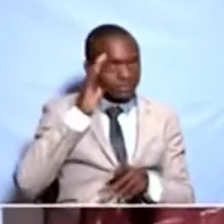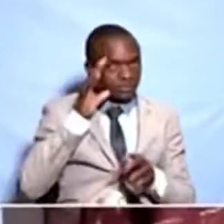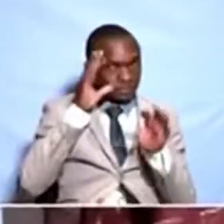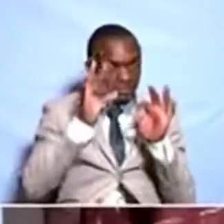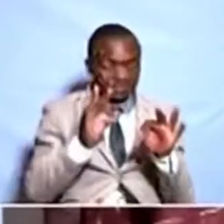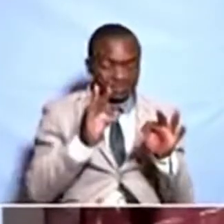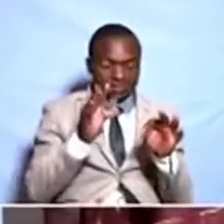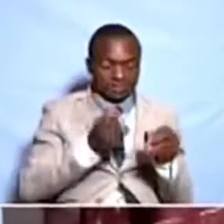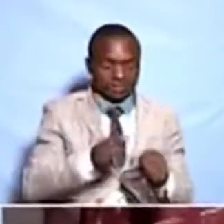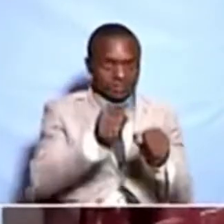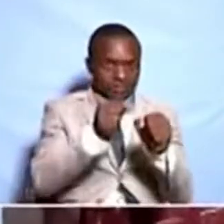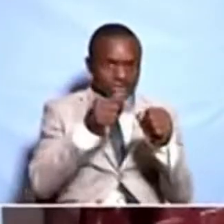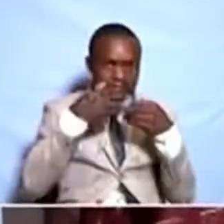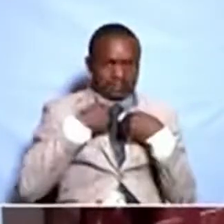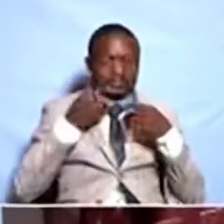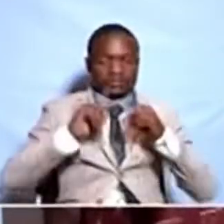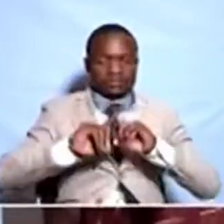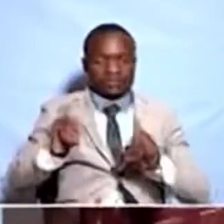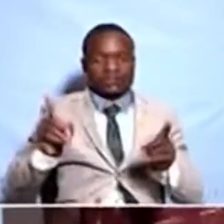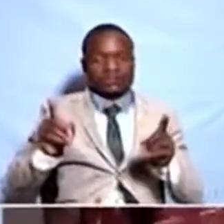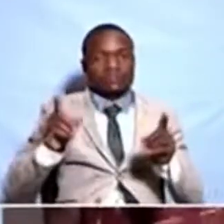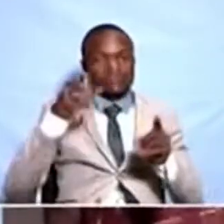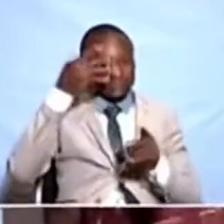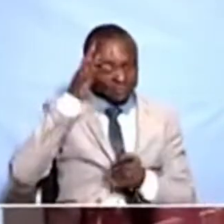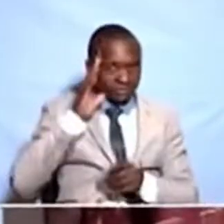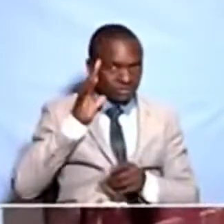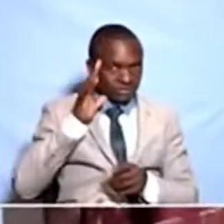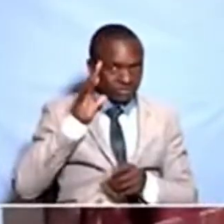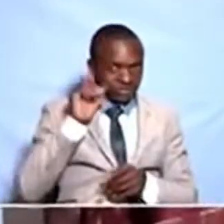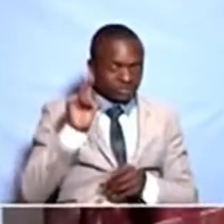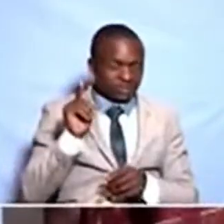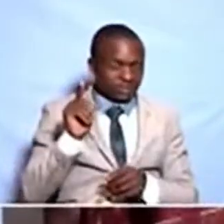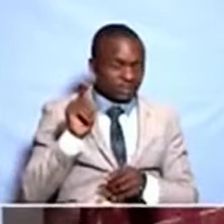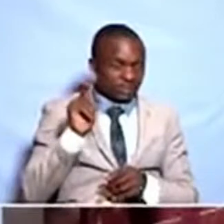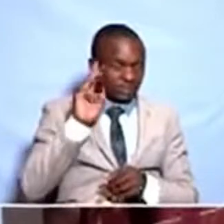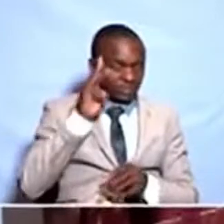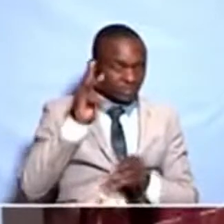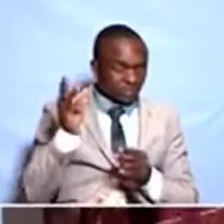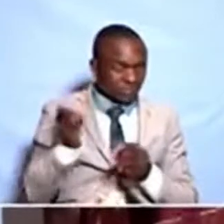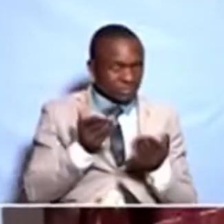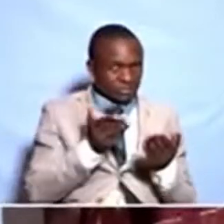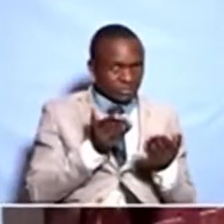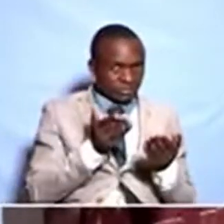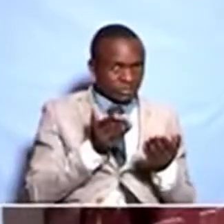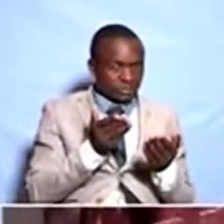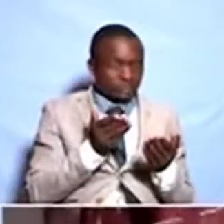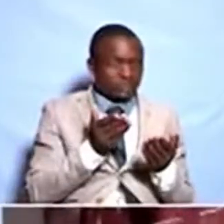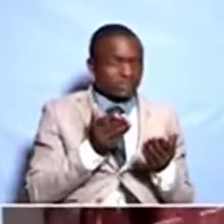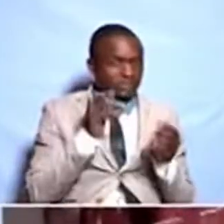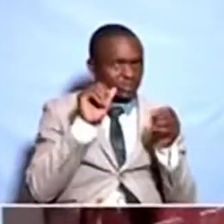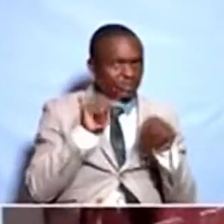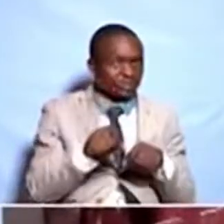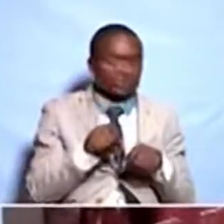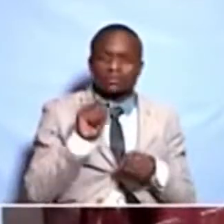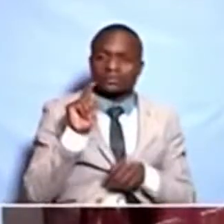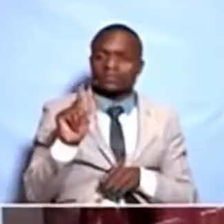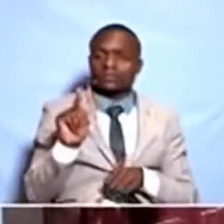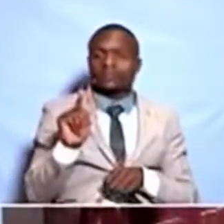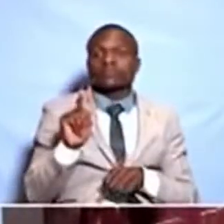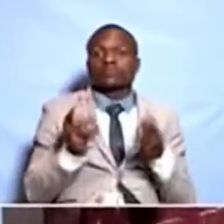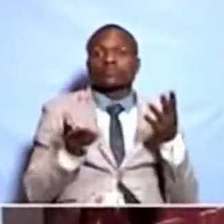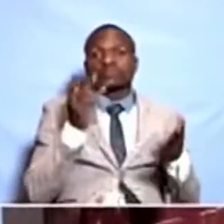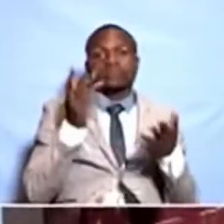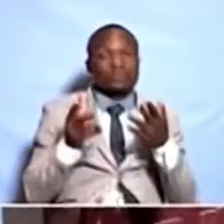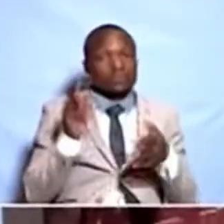have a different color, that also now brings in some doubts. But could it be this vehicle that